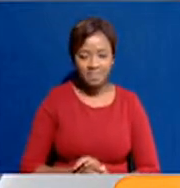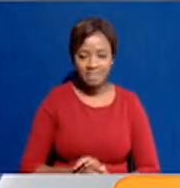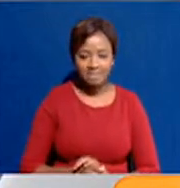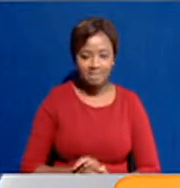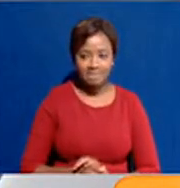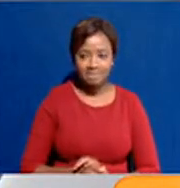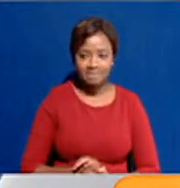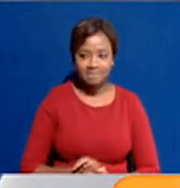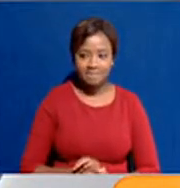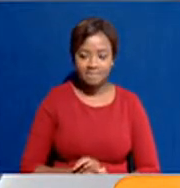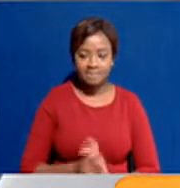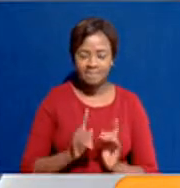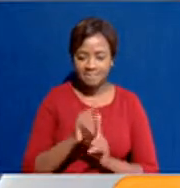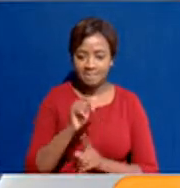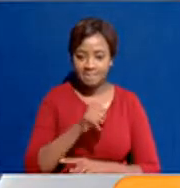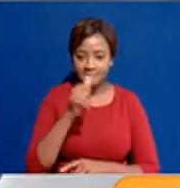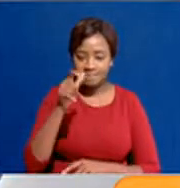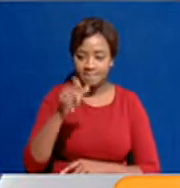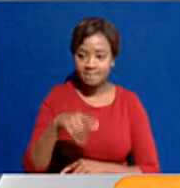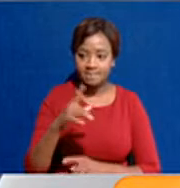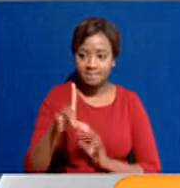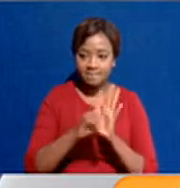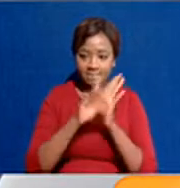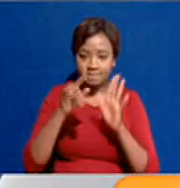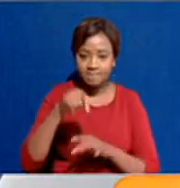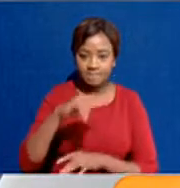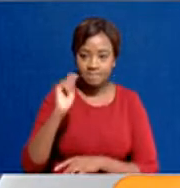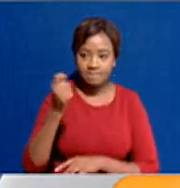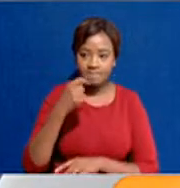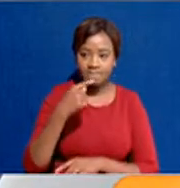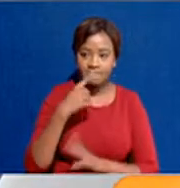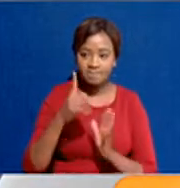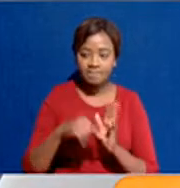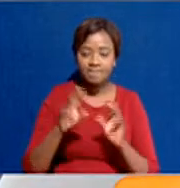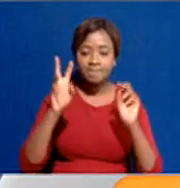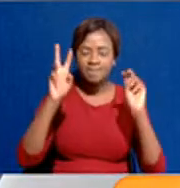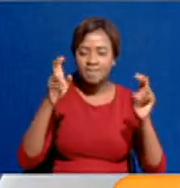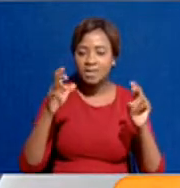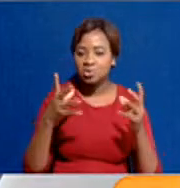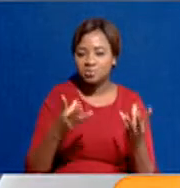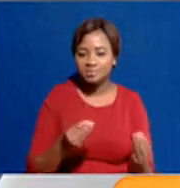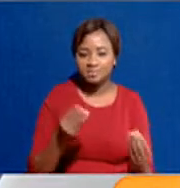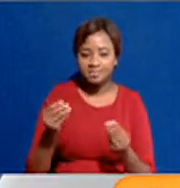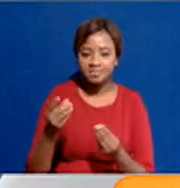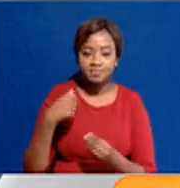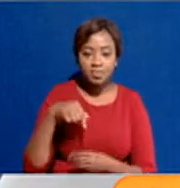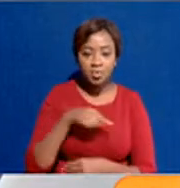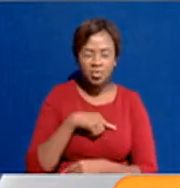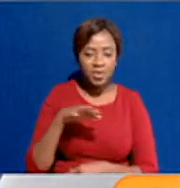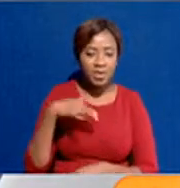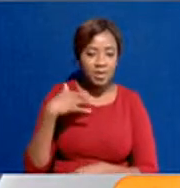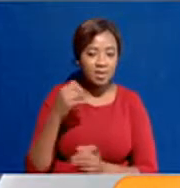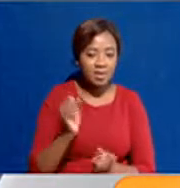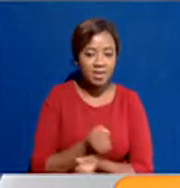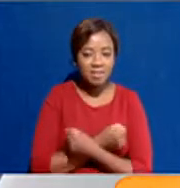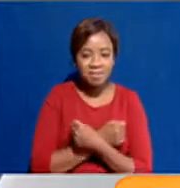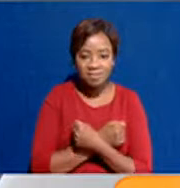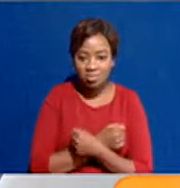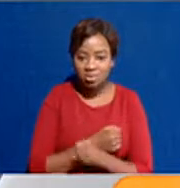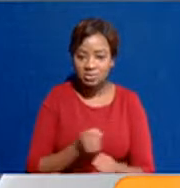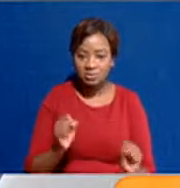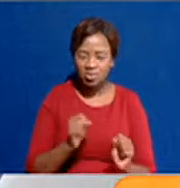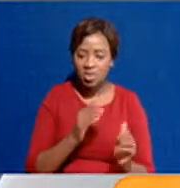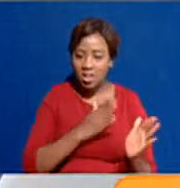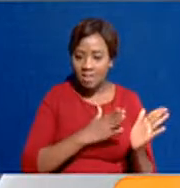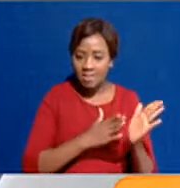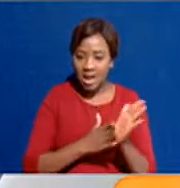Muthomi Dhiankolu, a renowned lawyer in this country, agrees. He says, the issue is simple. We're simply incapable of long-term planning